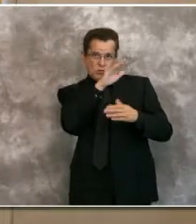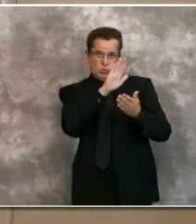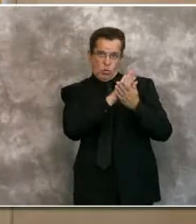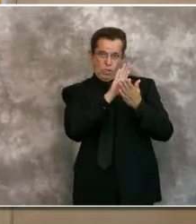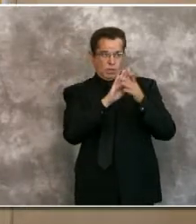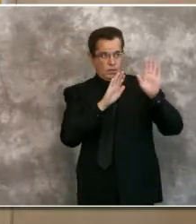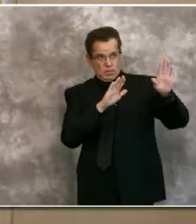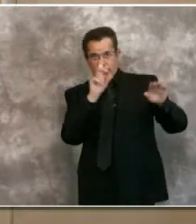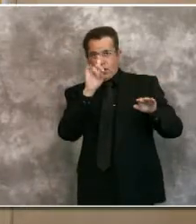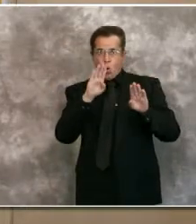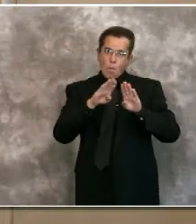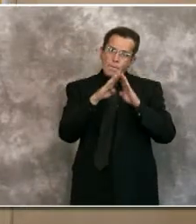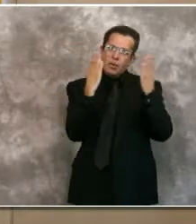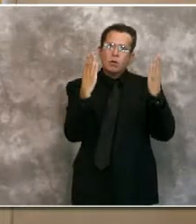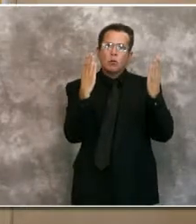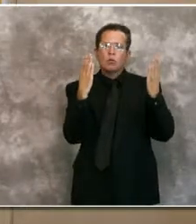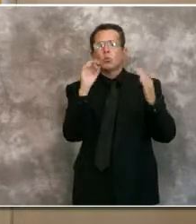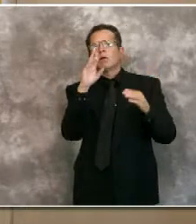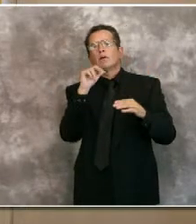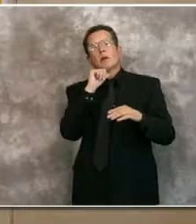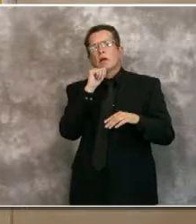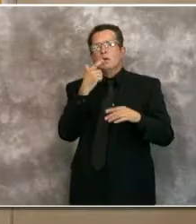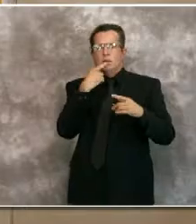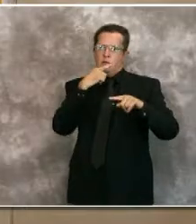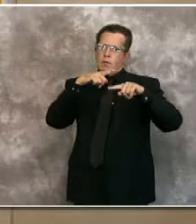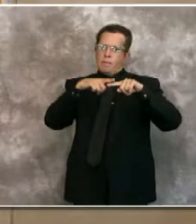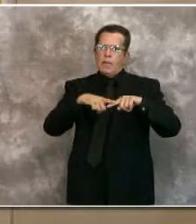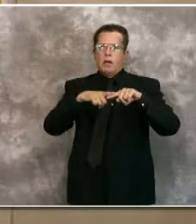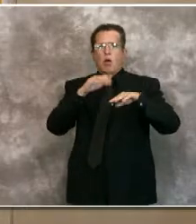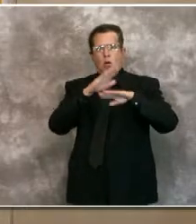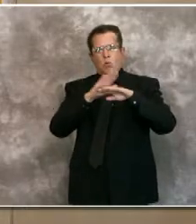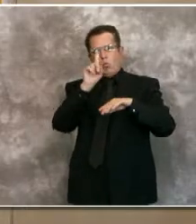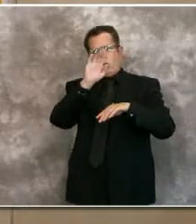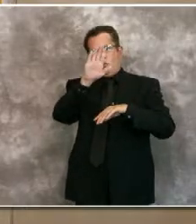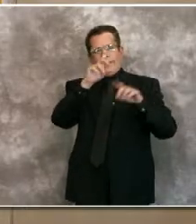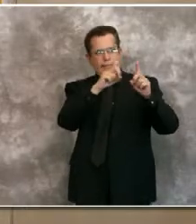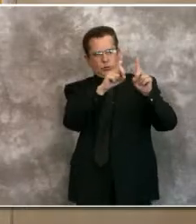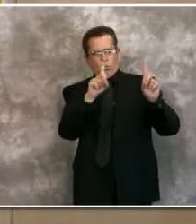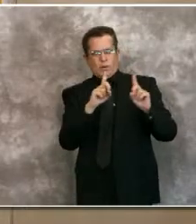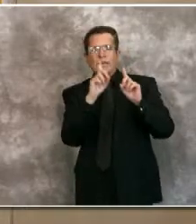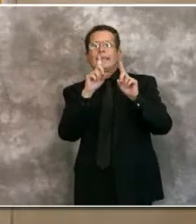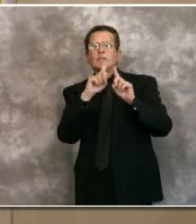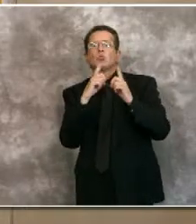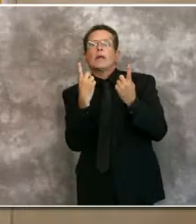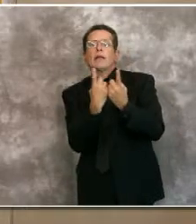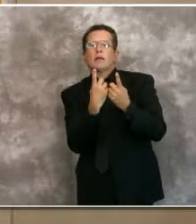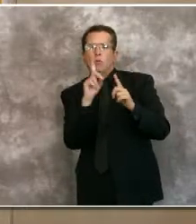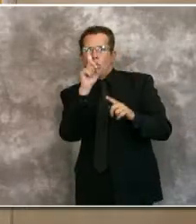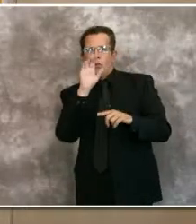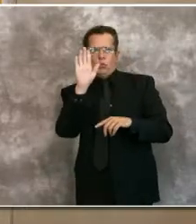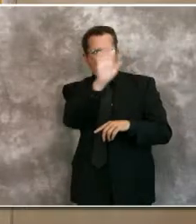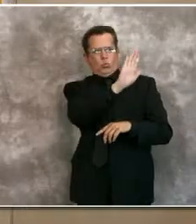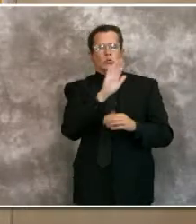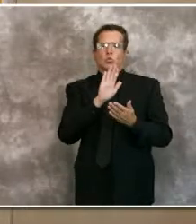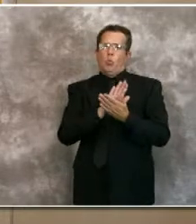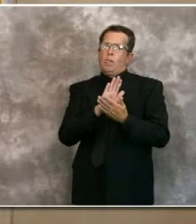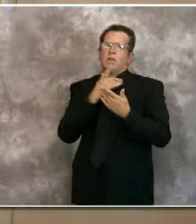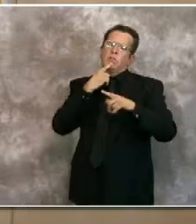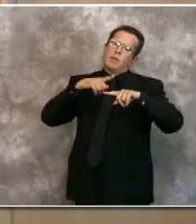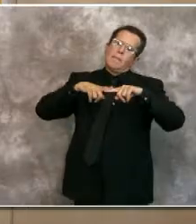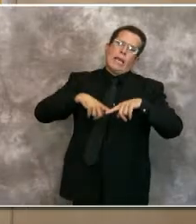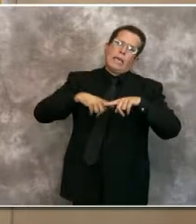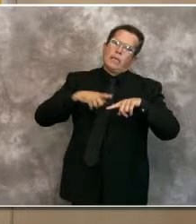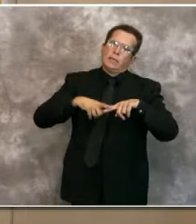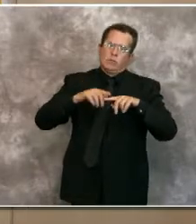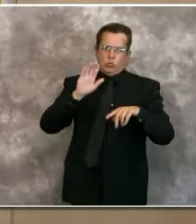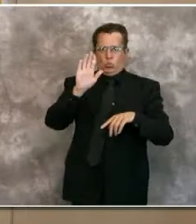opens is really based upon the district and their school board in terms of how the school opens.